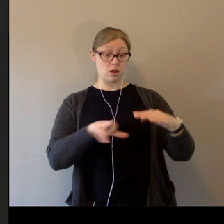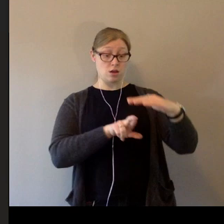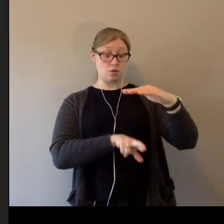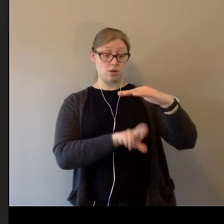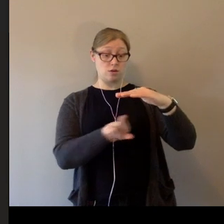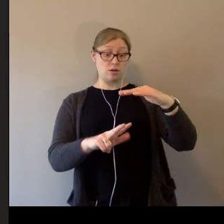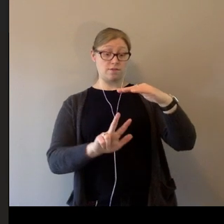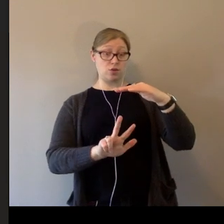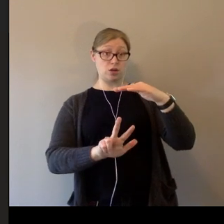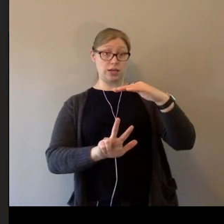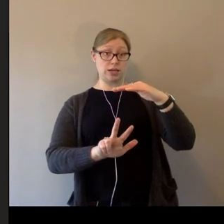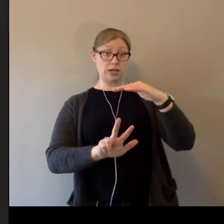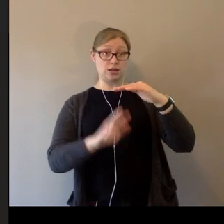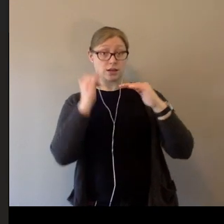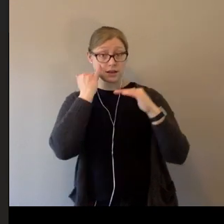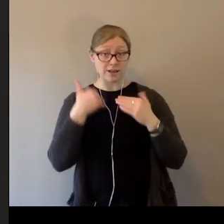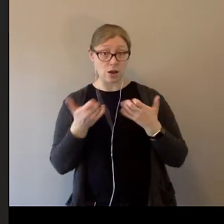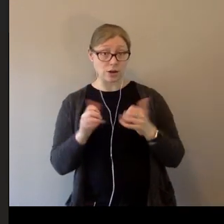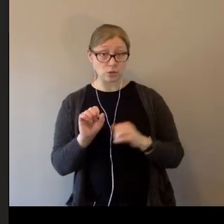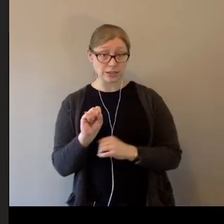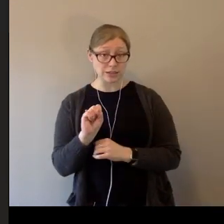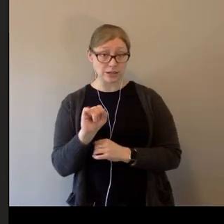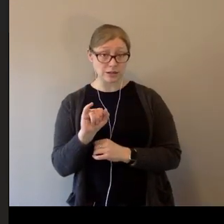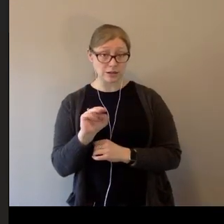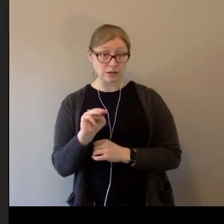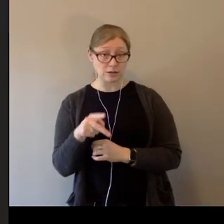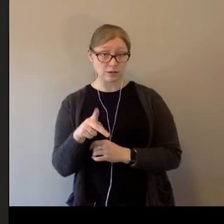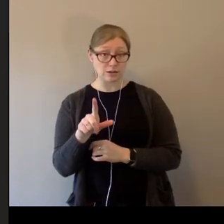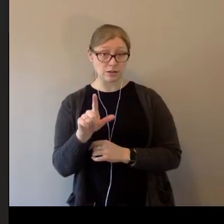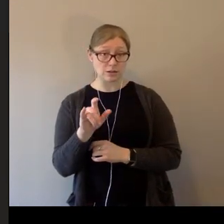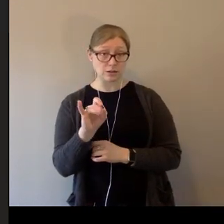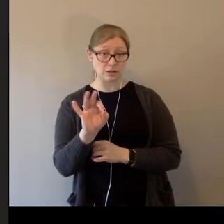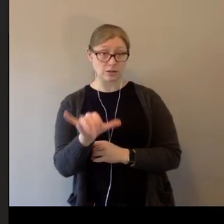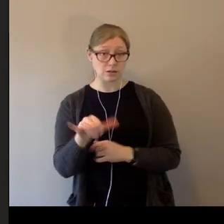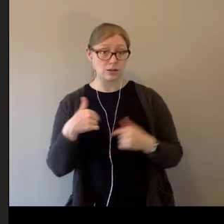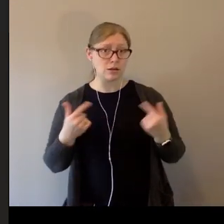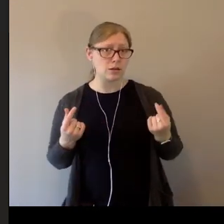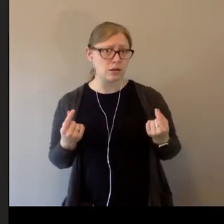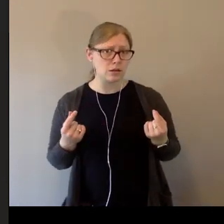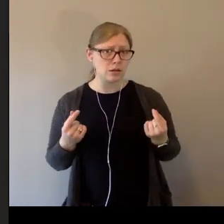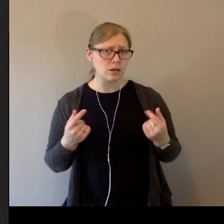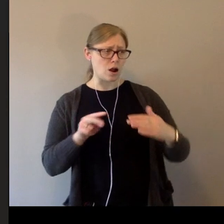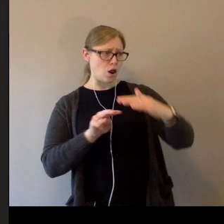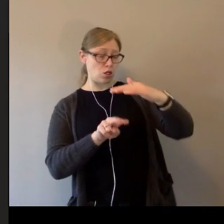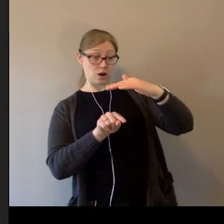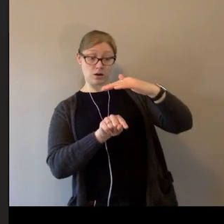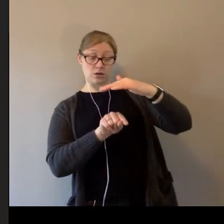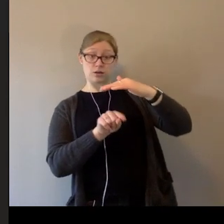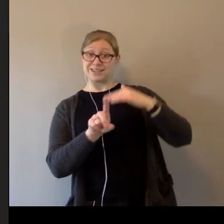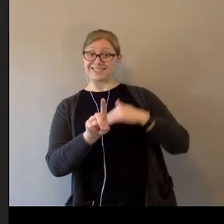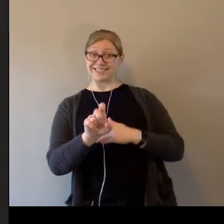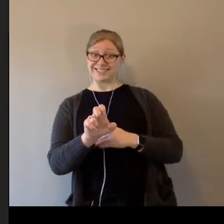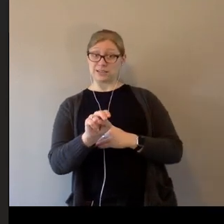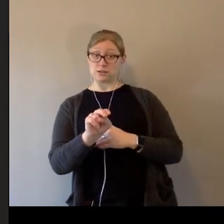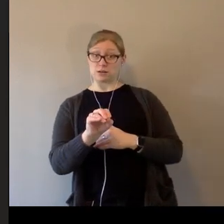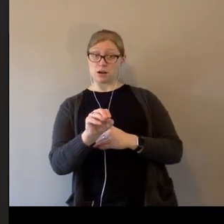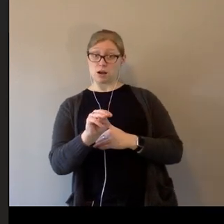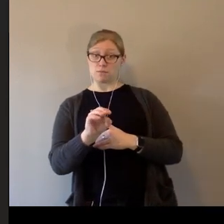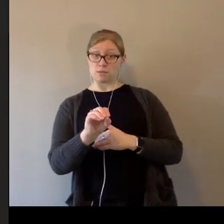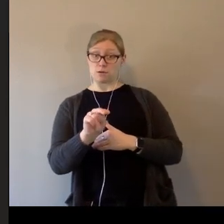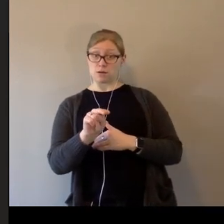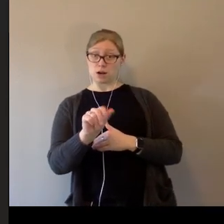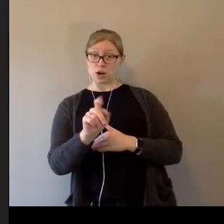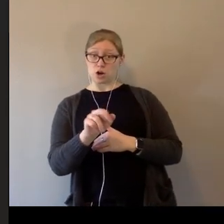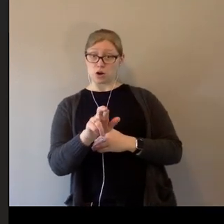want to simplify that, I just look at the denominator. So it's square root of 3. That's what I'm going to use to make my giant